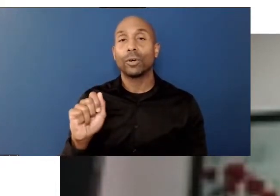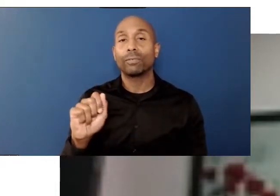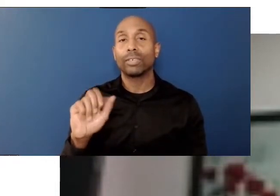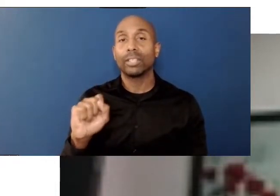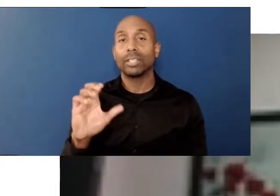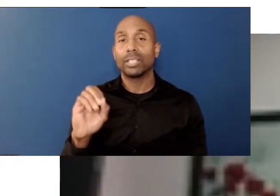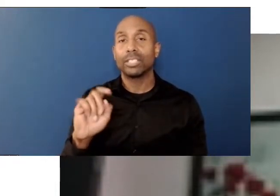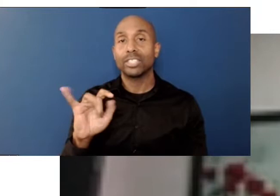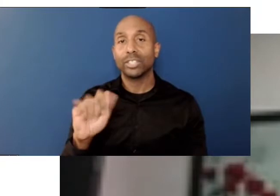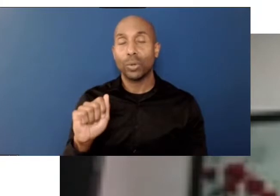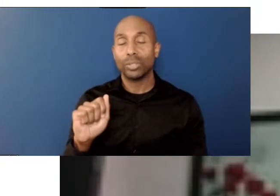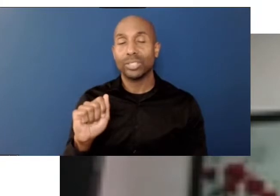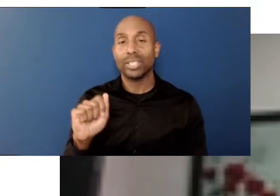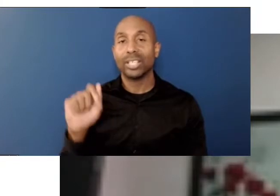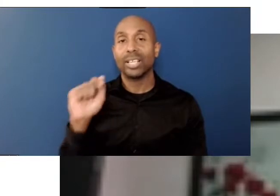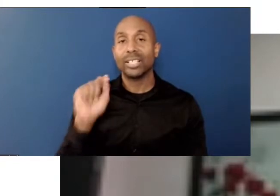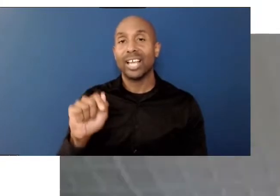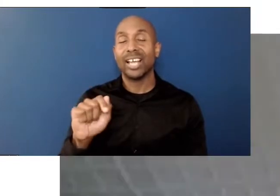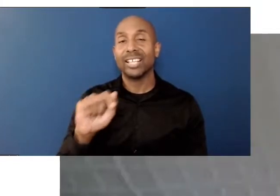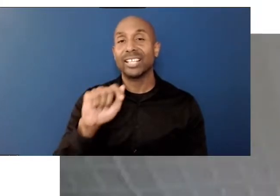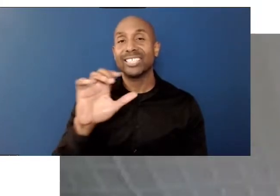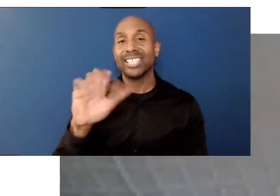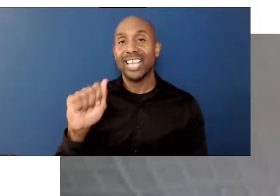novascotia.ca/accessibility, and we'd be pleased to hear from folks.